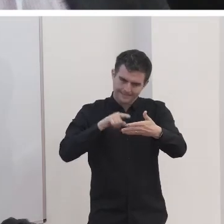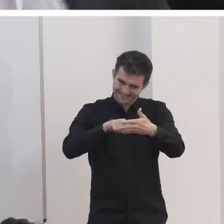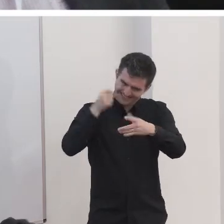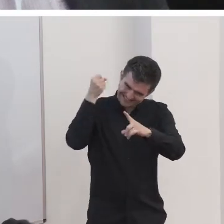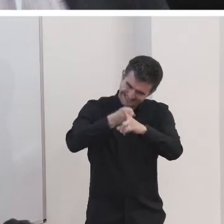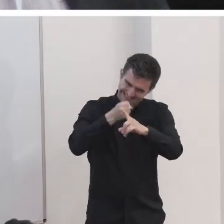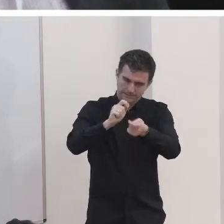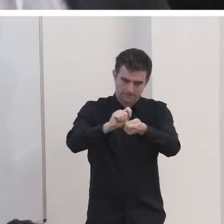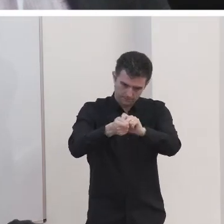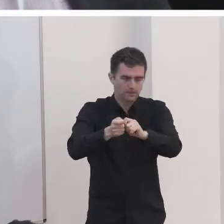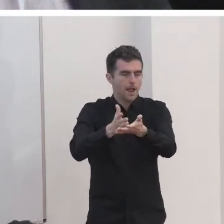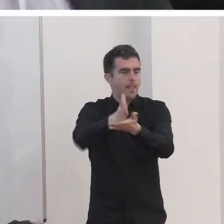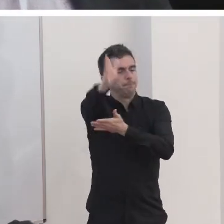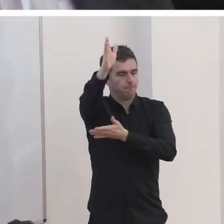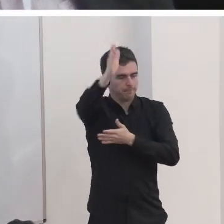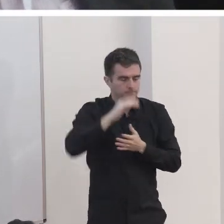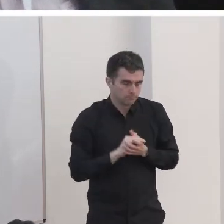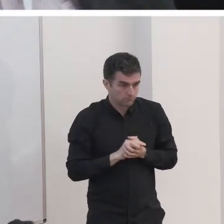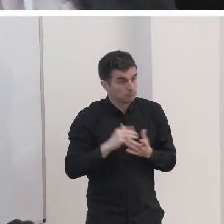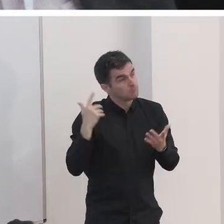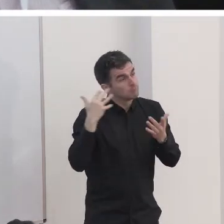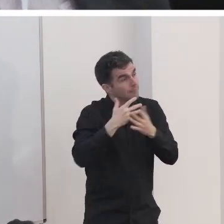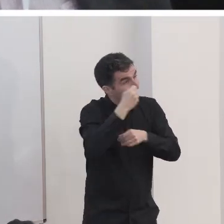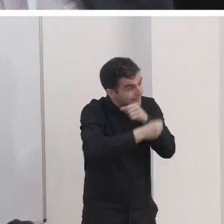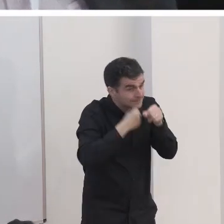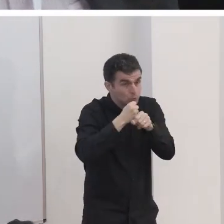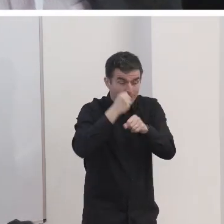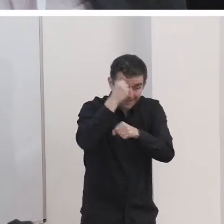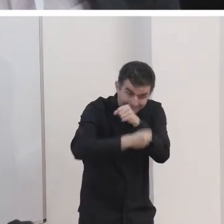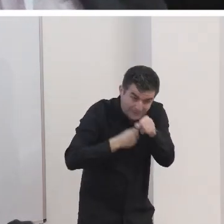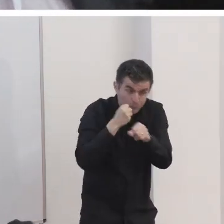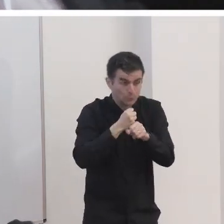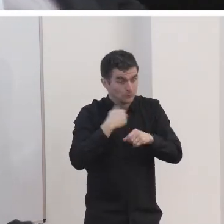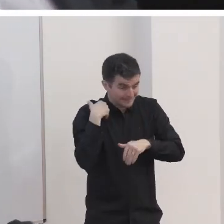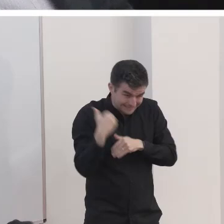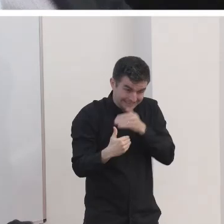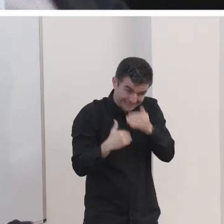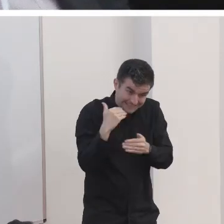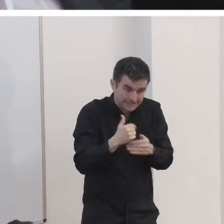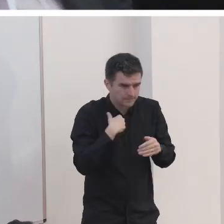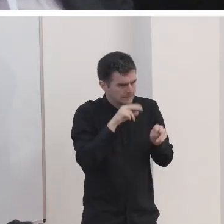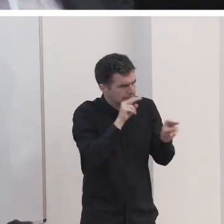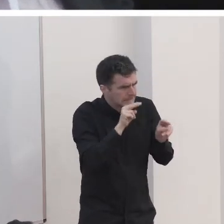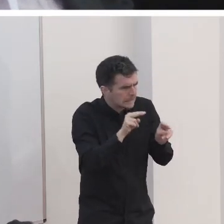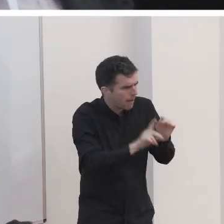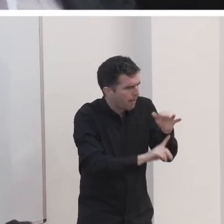institutions, that we've been doing a lot of work with the Human Rights Commission of Sierra Leone and even support from the UN.